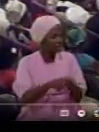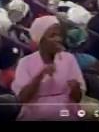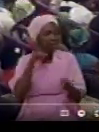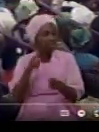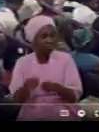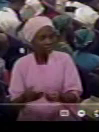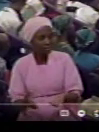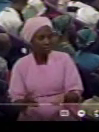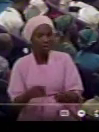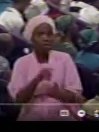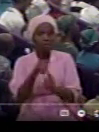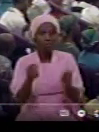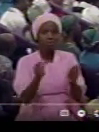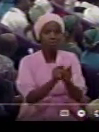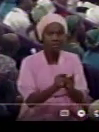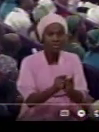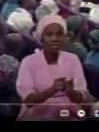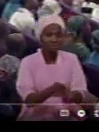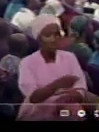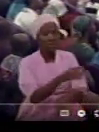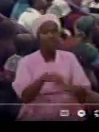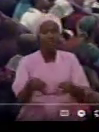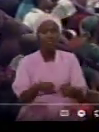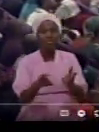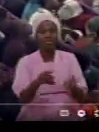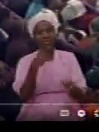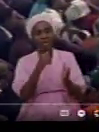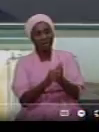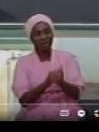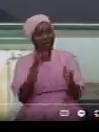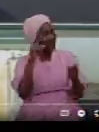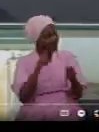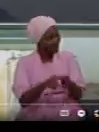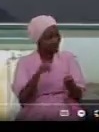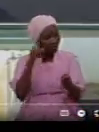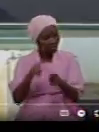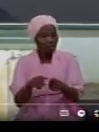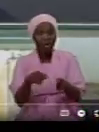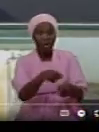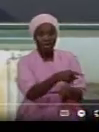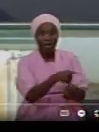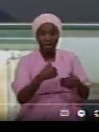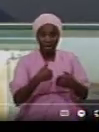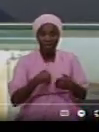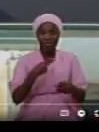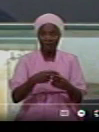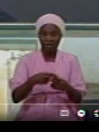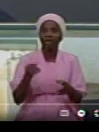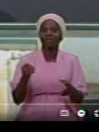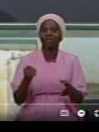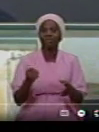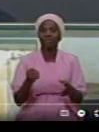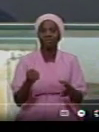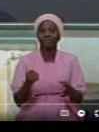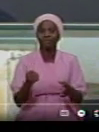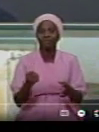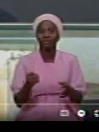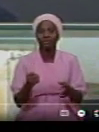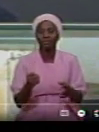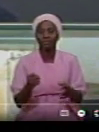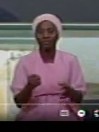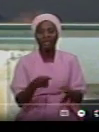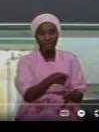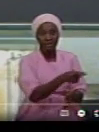on the way, you still say, brother, brother. They carry the name. They've lost the nature.